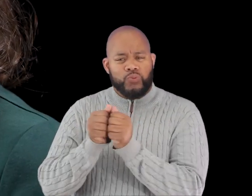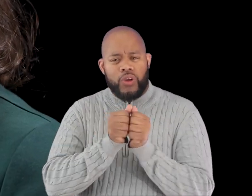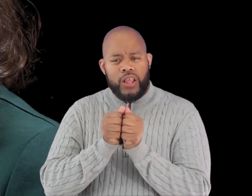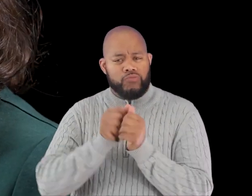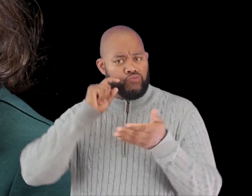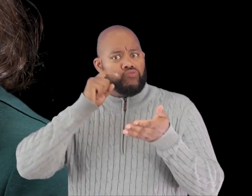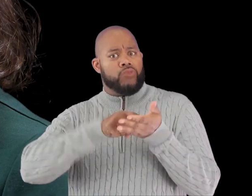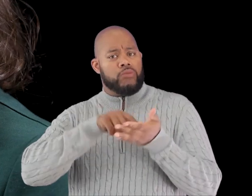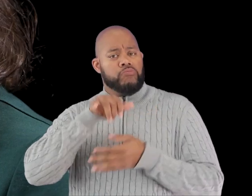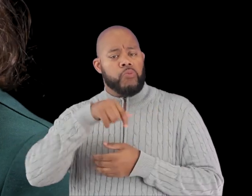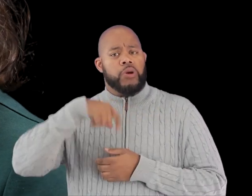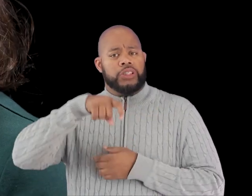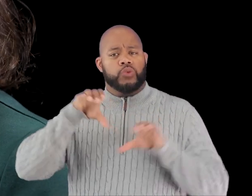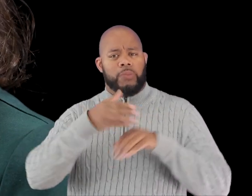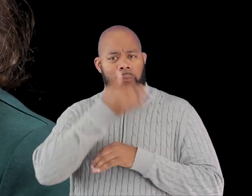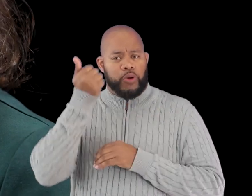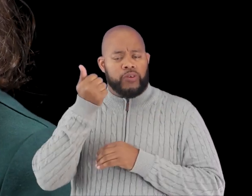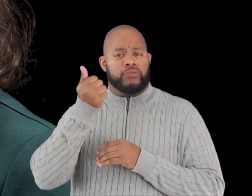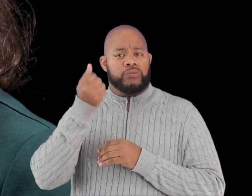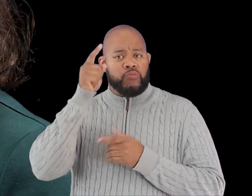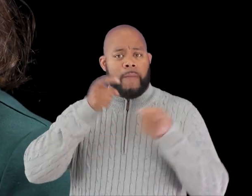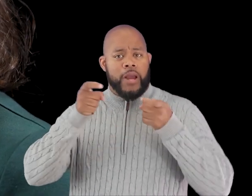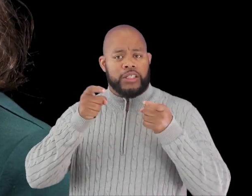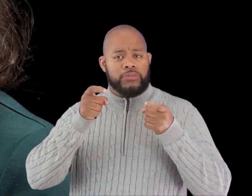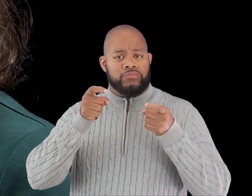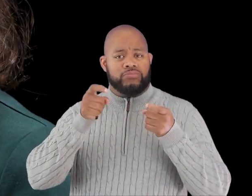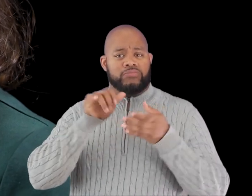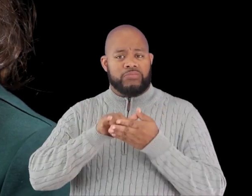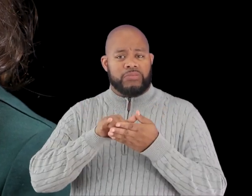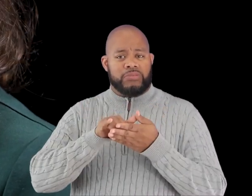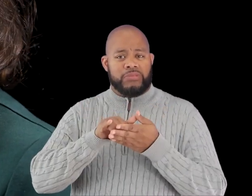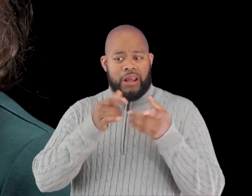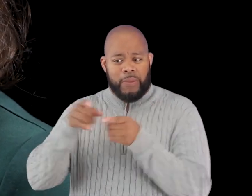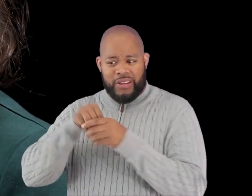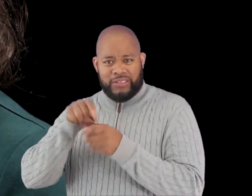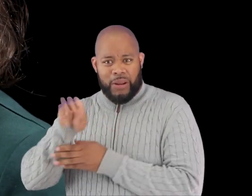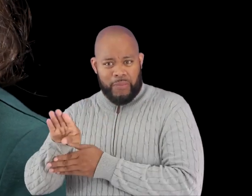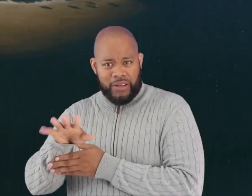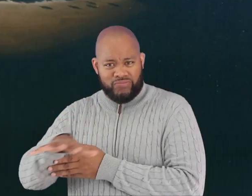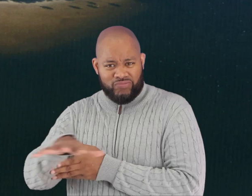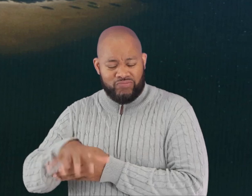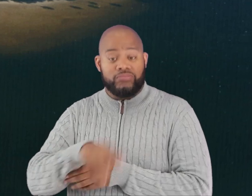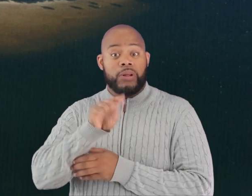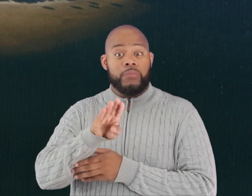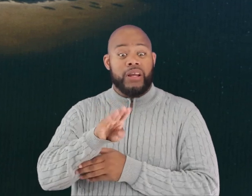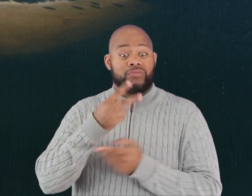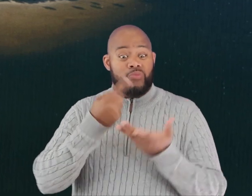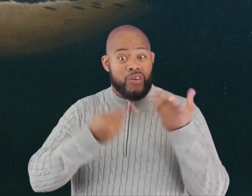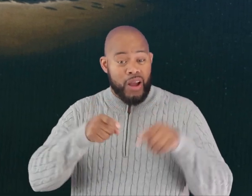together and recognized that we needed to do better in terms of managing the amount of nutrient that was going into Tampa Bay. Tampa Bay